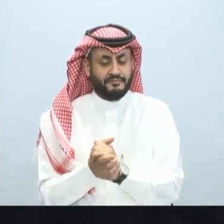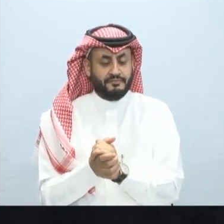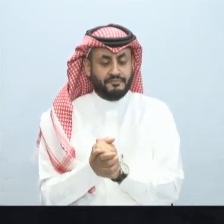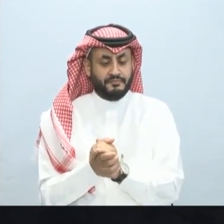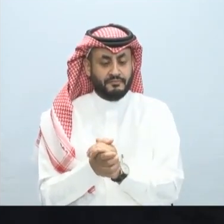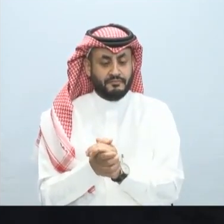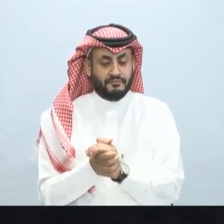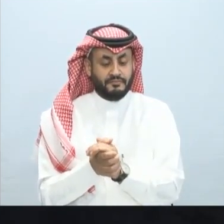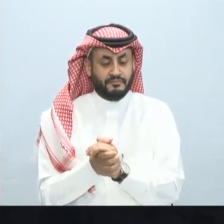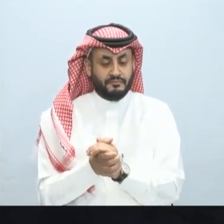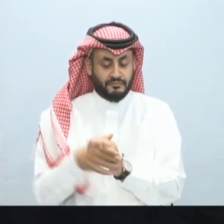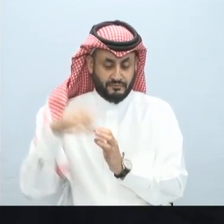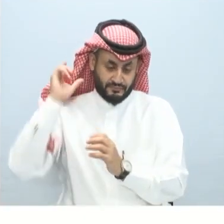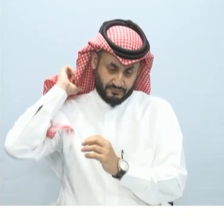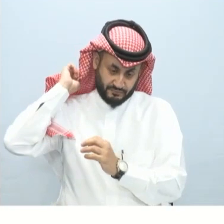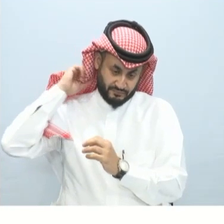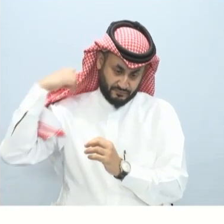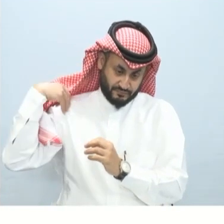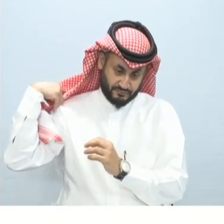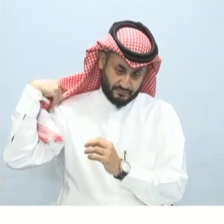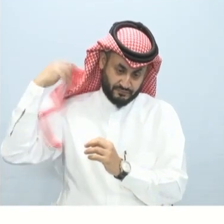more. Another one.